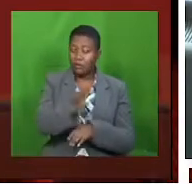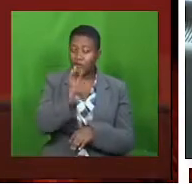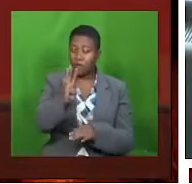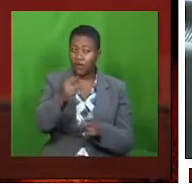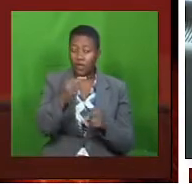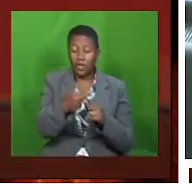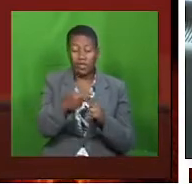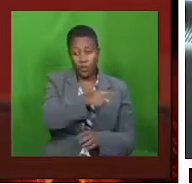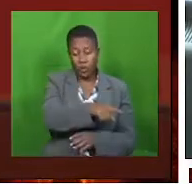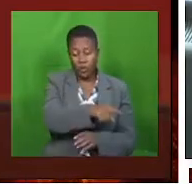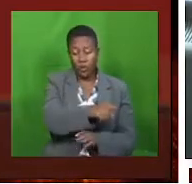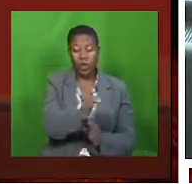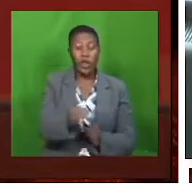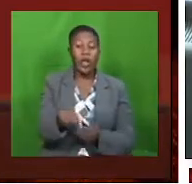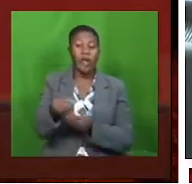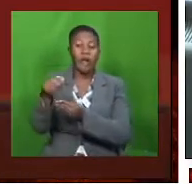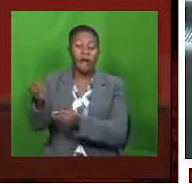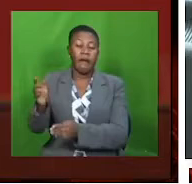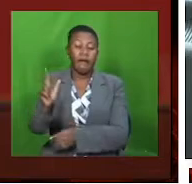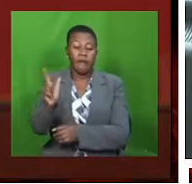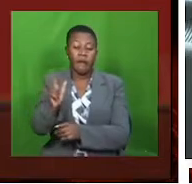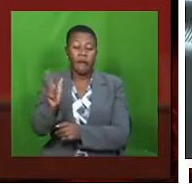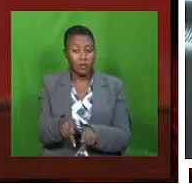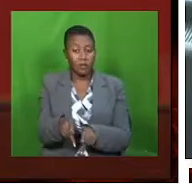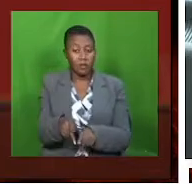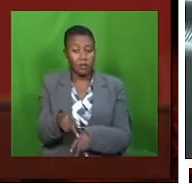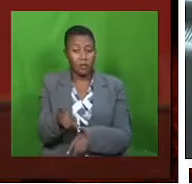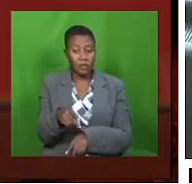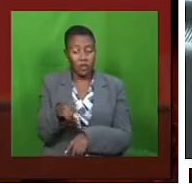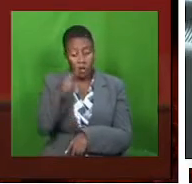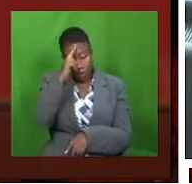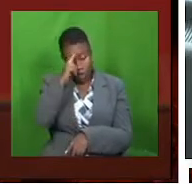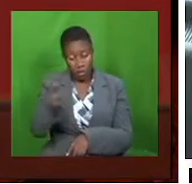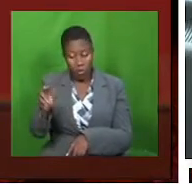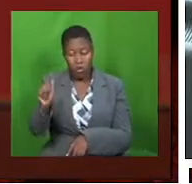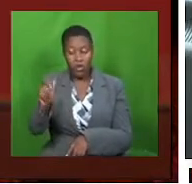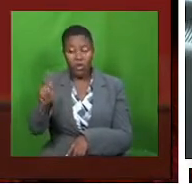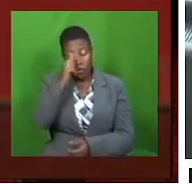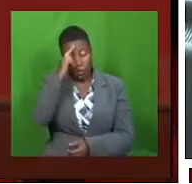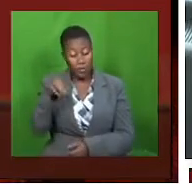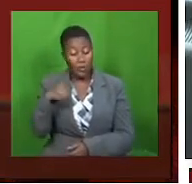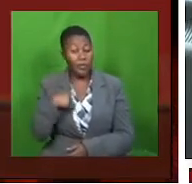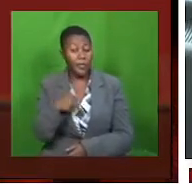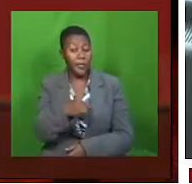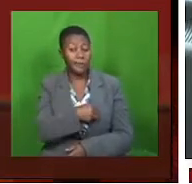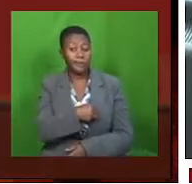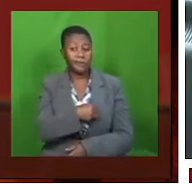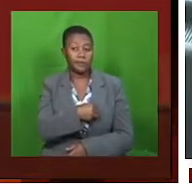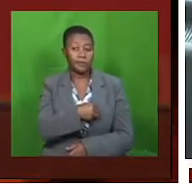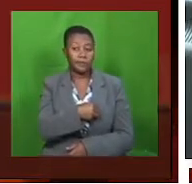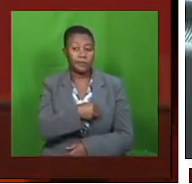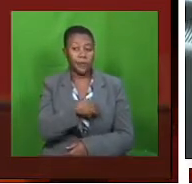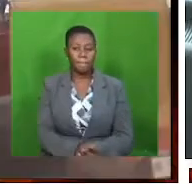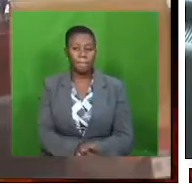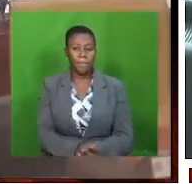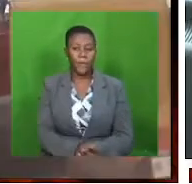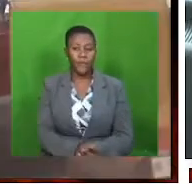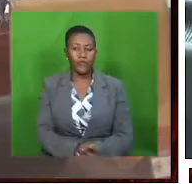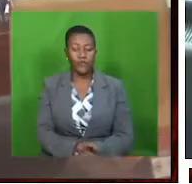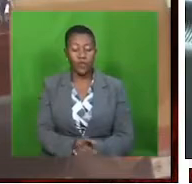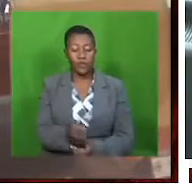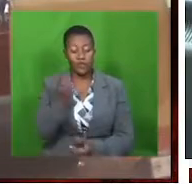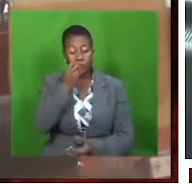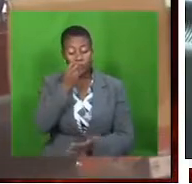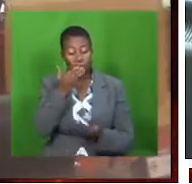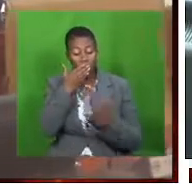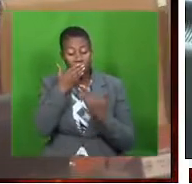happy and the Arab city on the issue. So okay. Anyone you are meeting me at home from him. You are not meeting me at home from him.